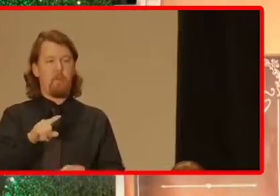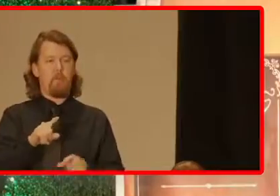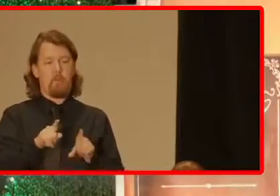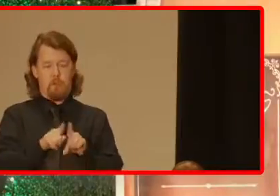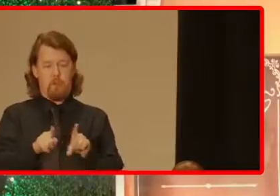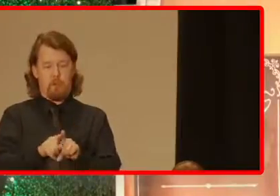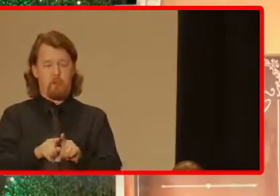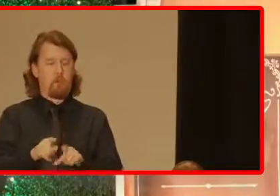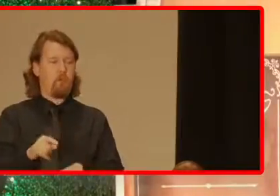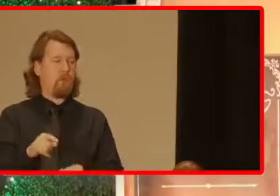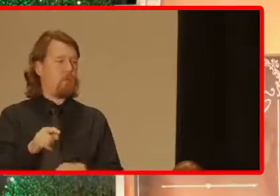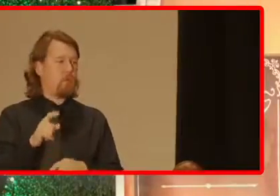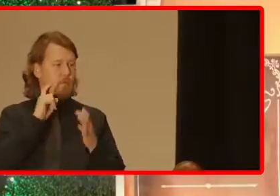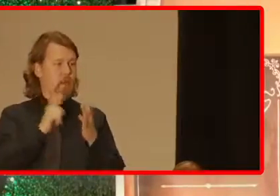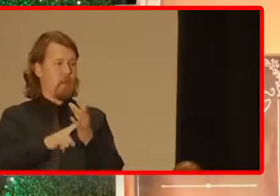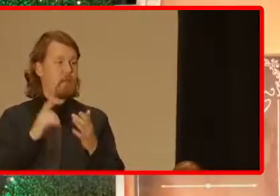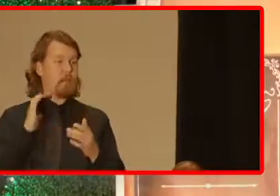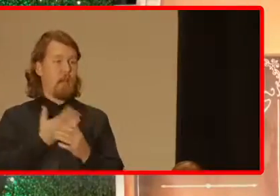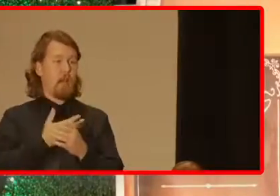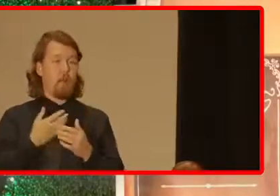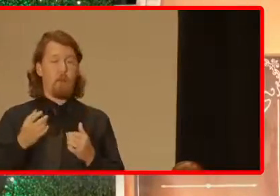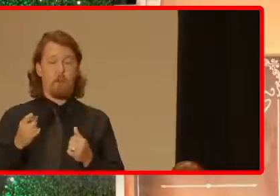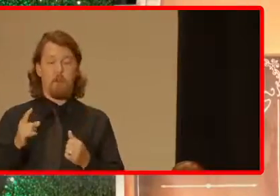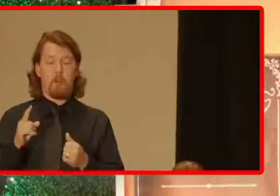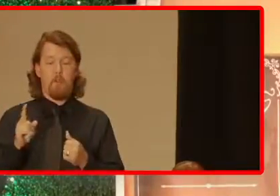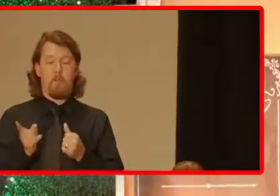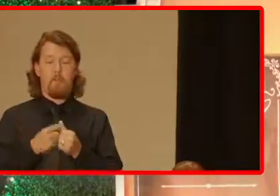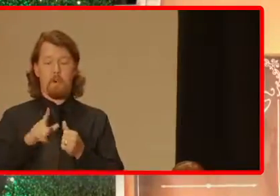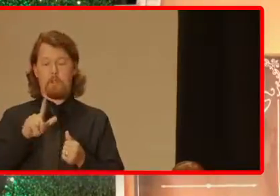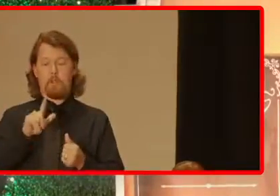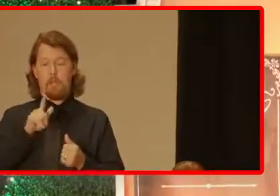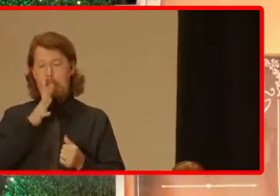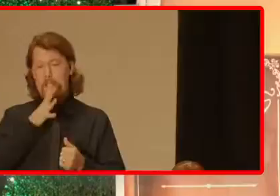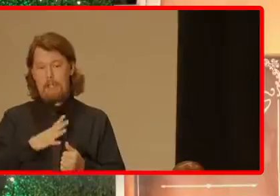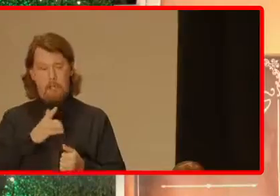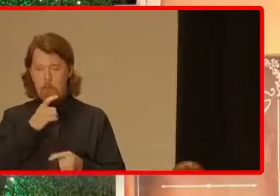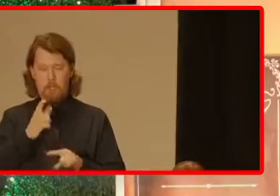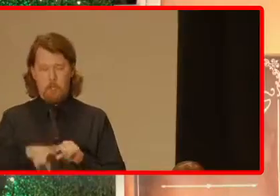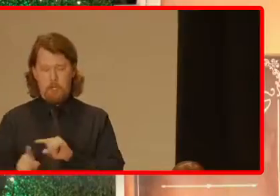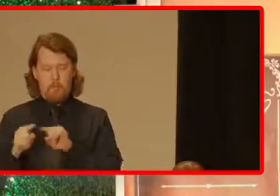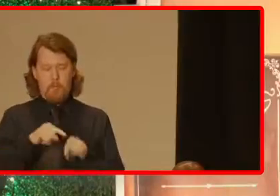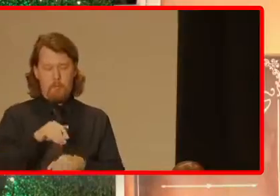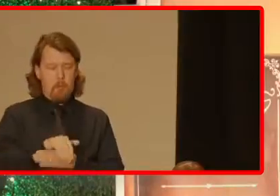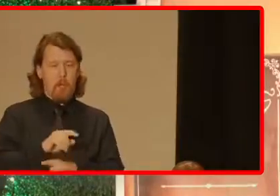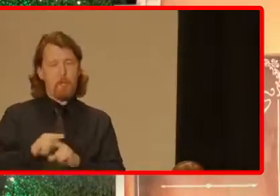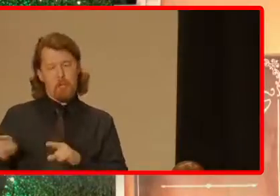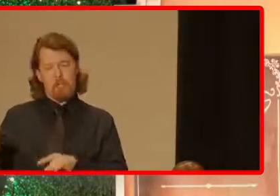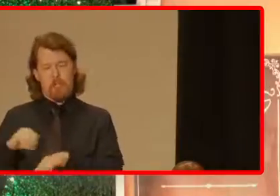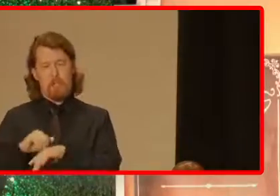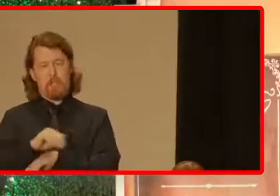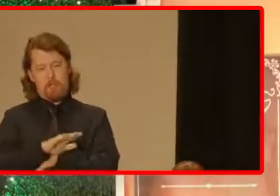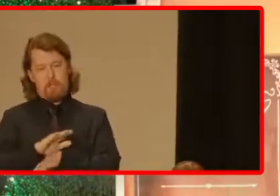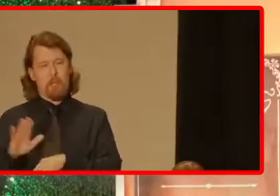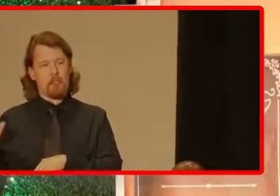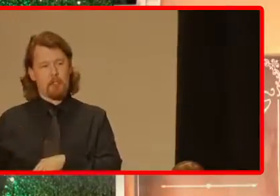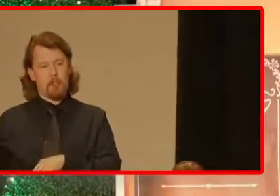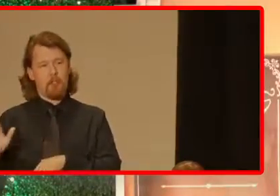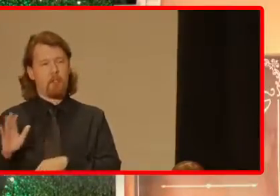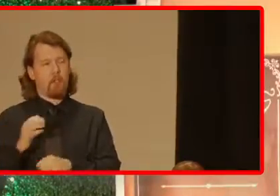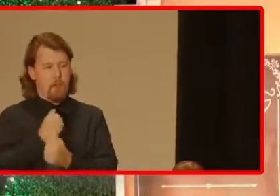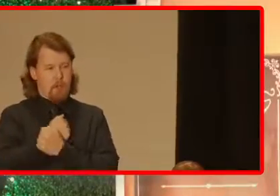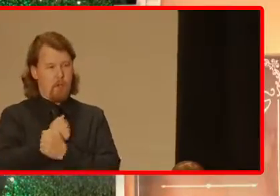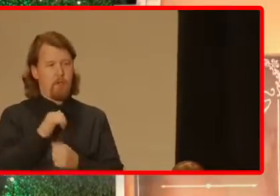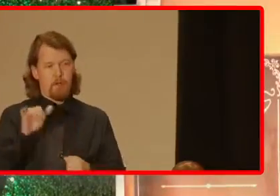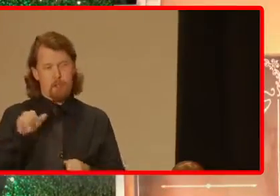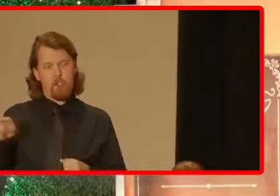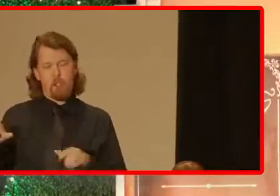just recognize our First Lady, who couldn't be with us here tonight, but she sends her regards, and she's doing a lot of great things